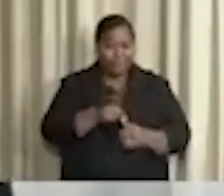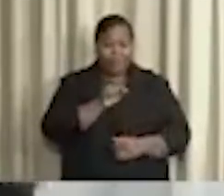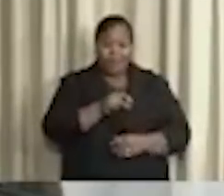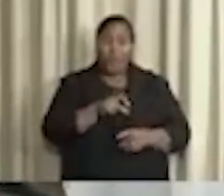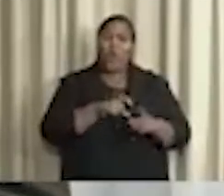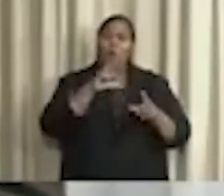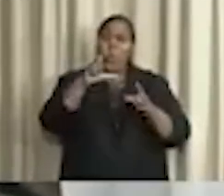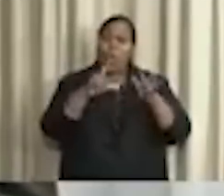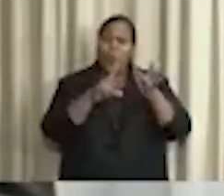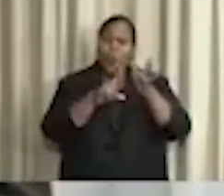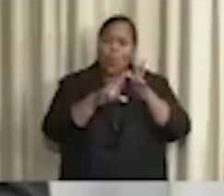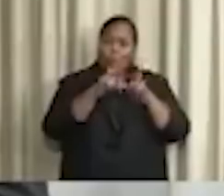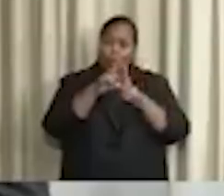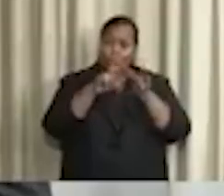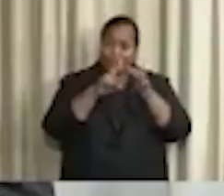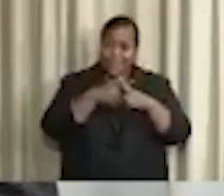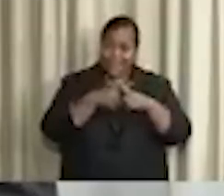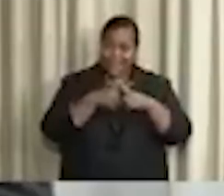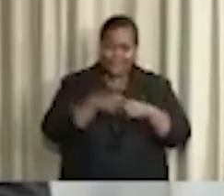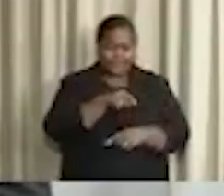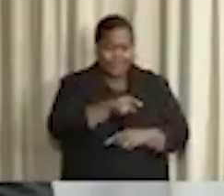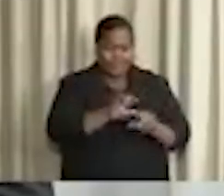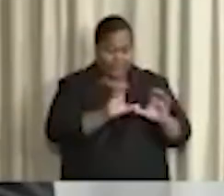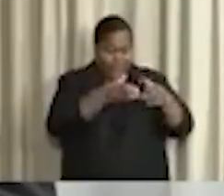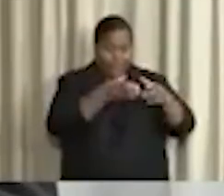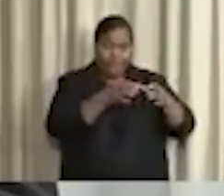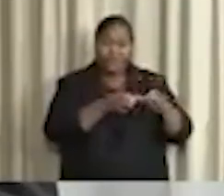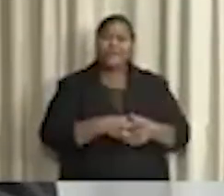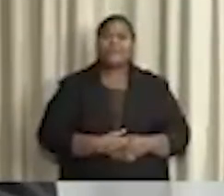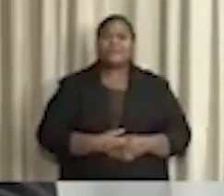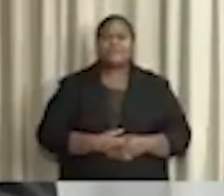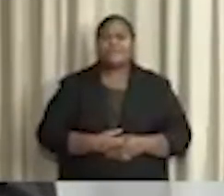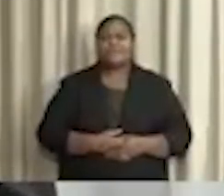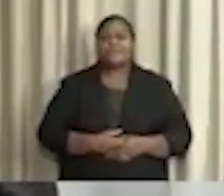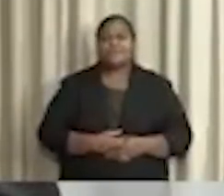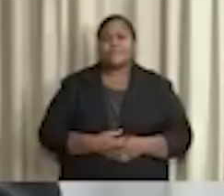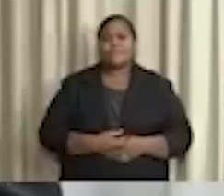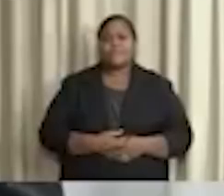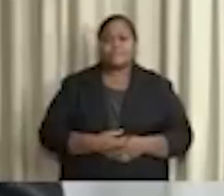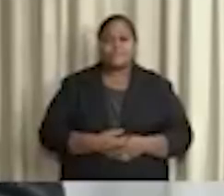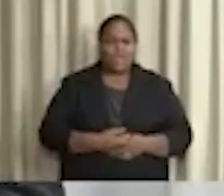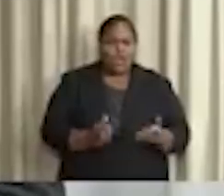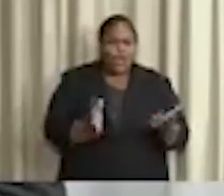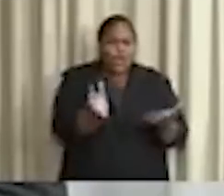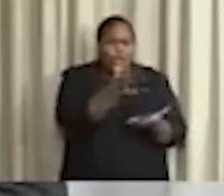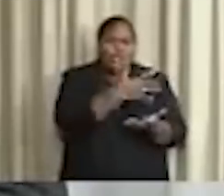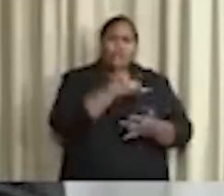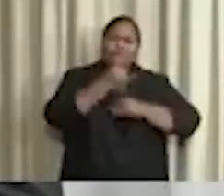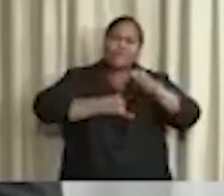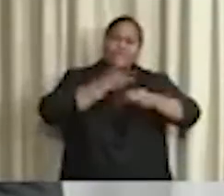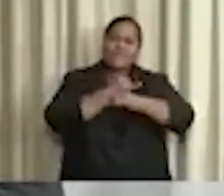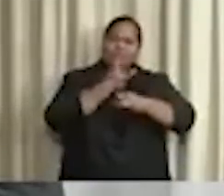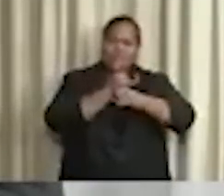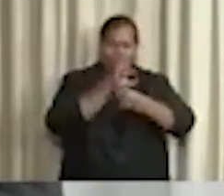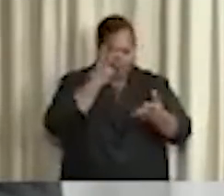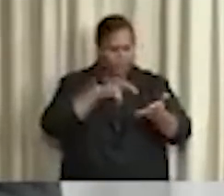Alimentarians Food Code, or Codex, is a collection of international